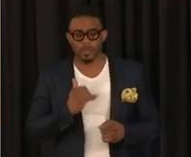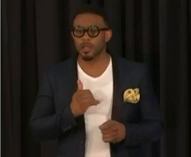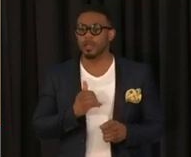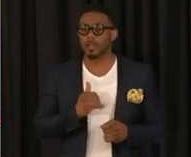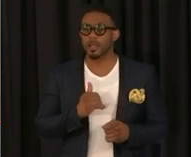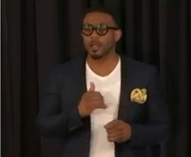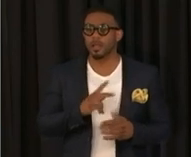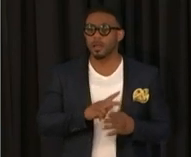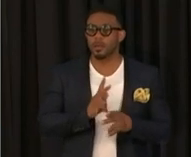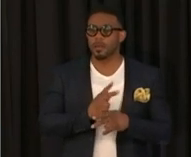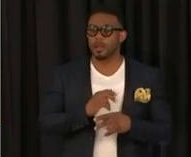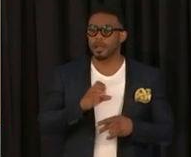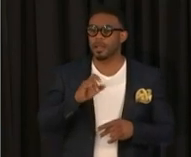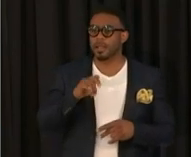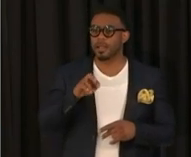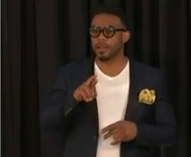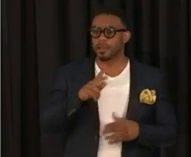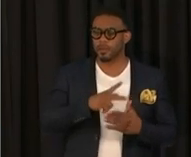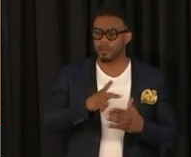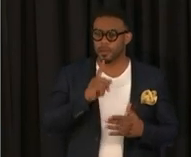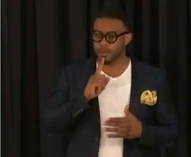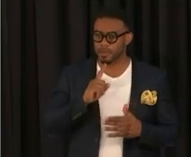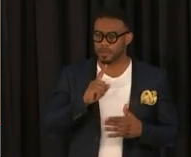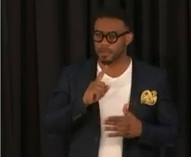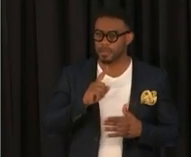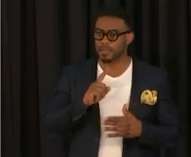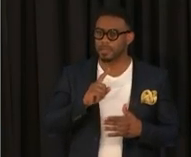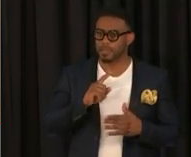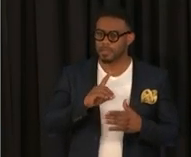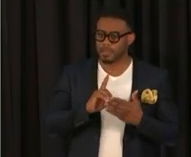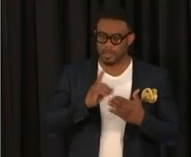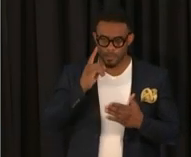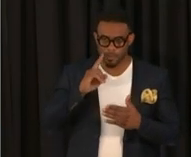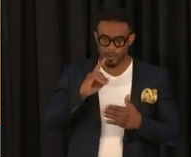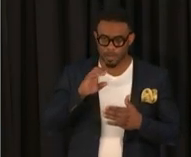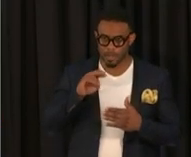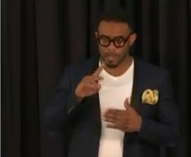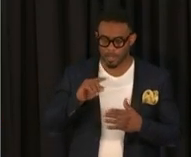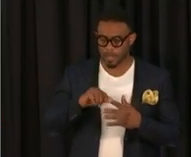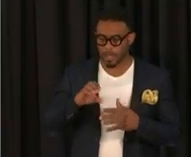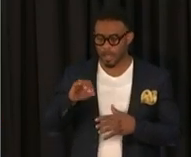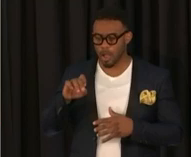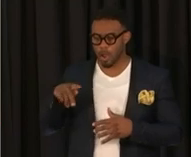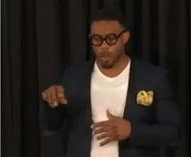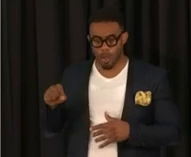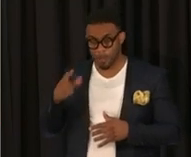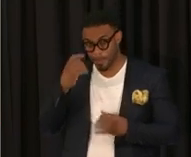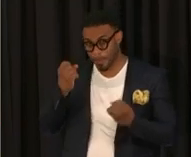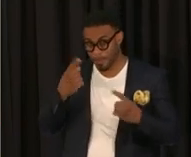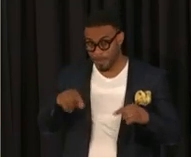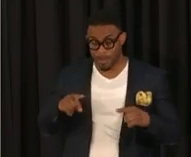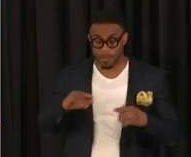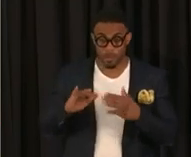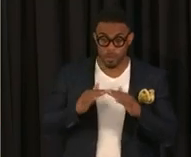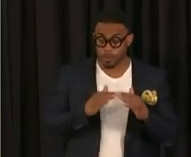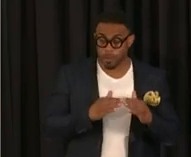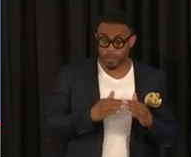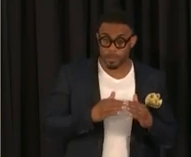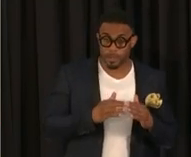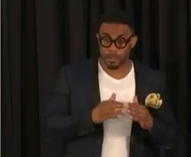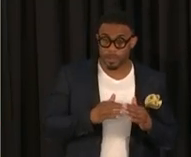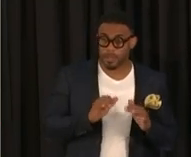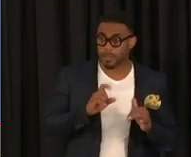One of our loan products, the CLEAR program, was initially designed for condos and cooperatives because many of those